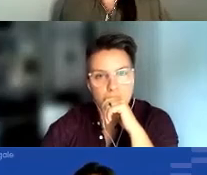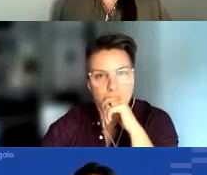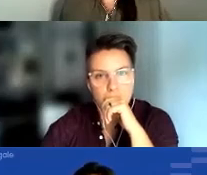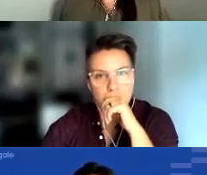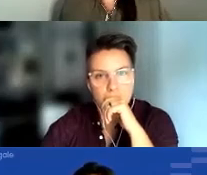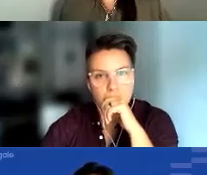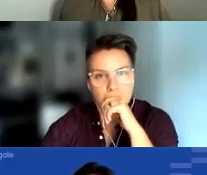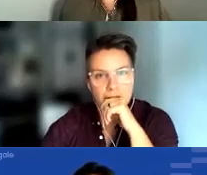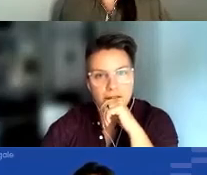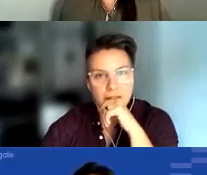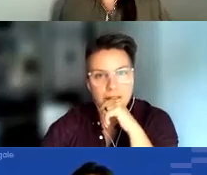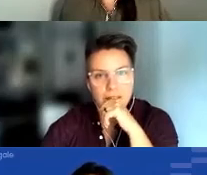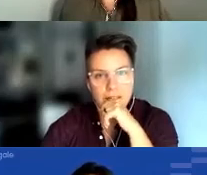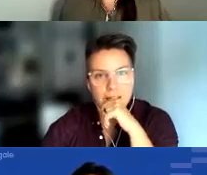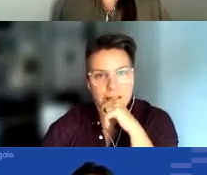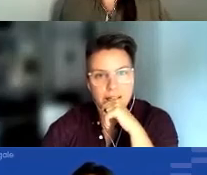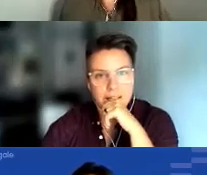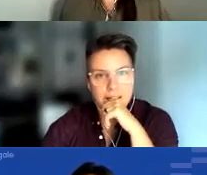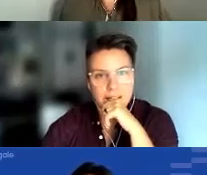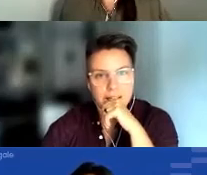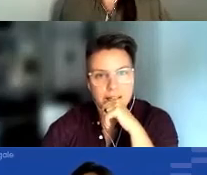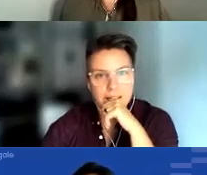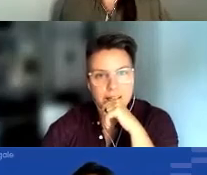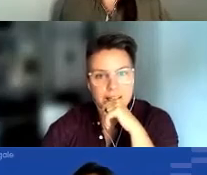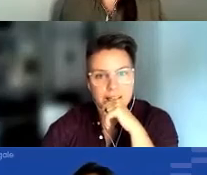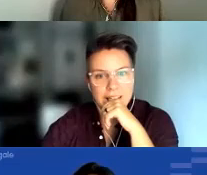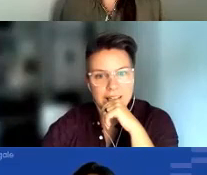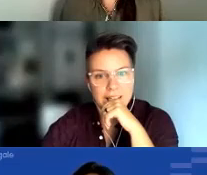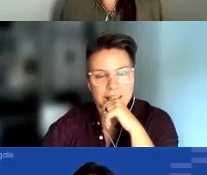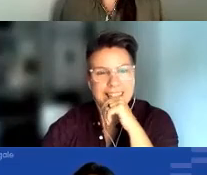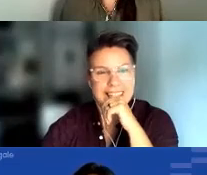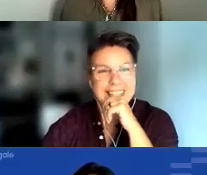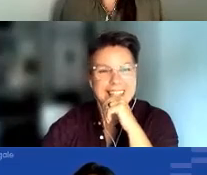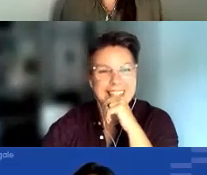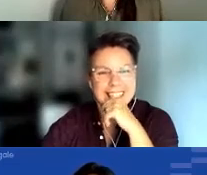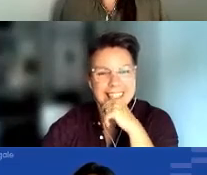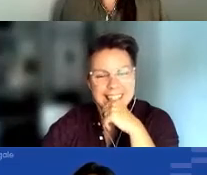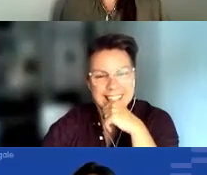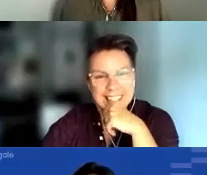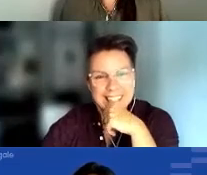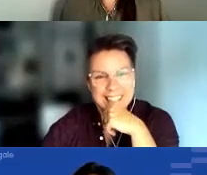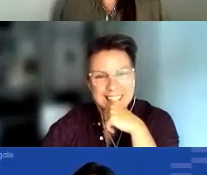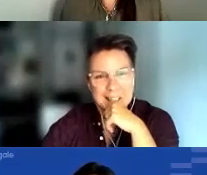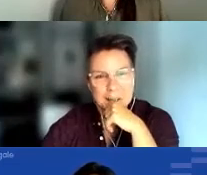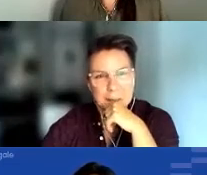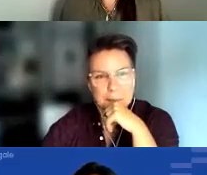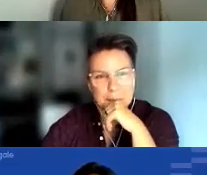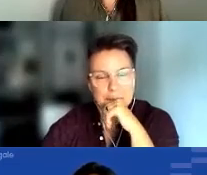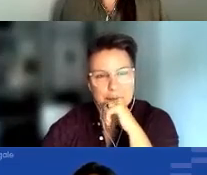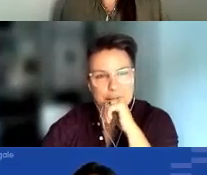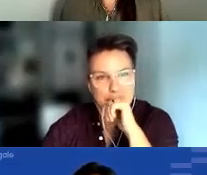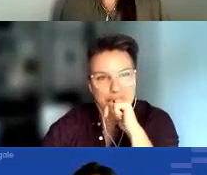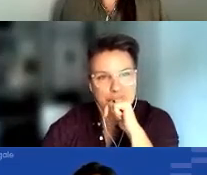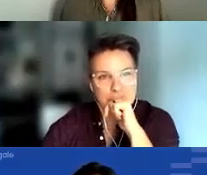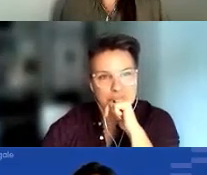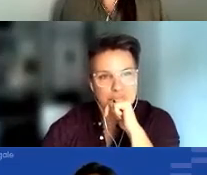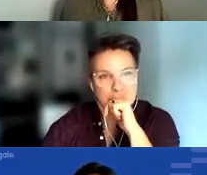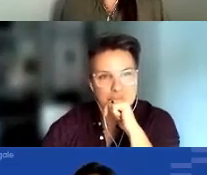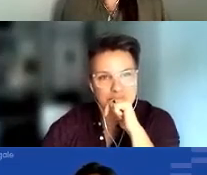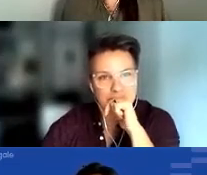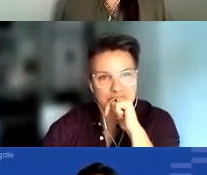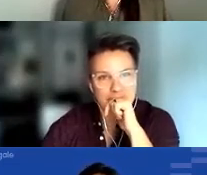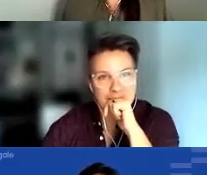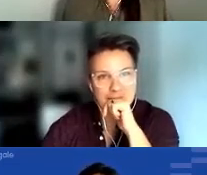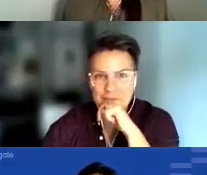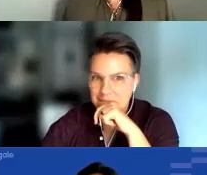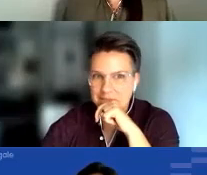commitment today that we would love to have you back to share your findings with our stakeholders and our networks here.